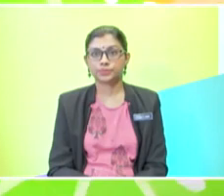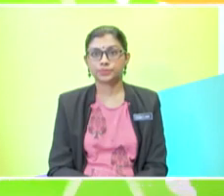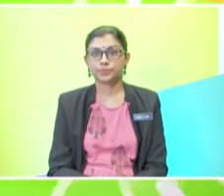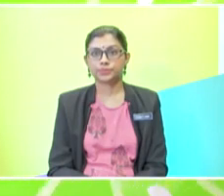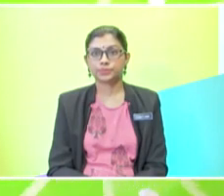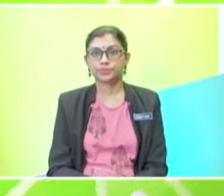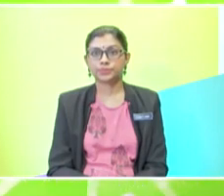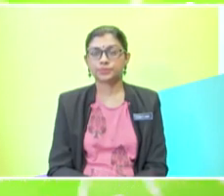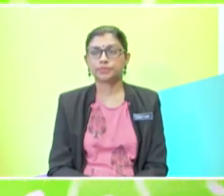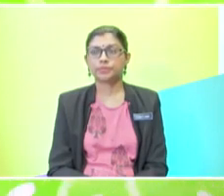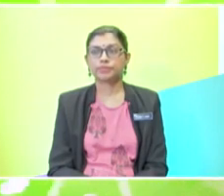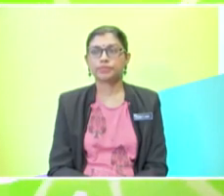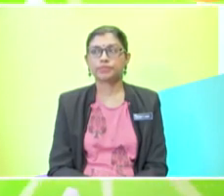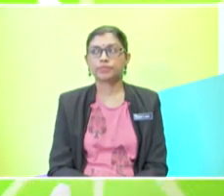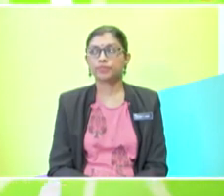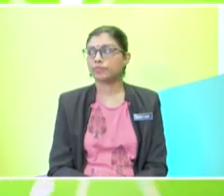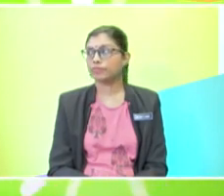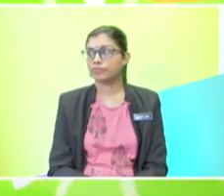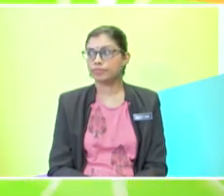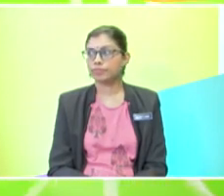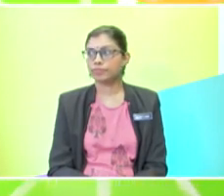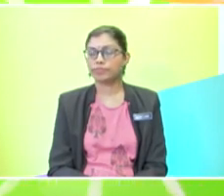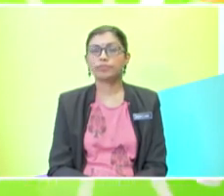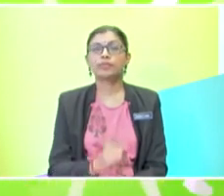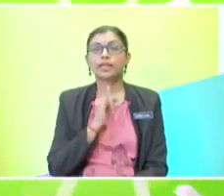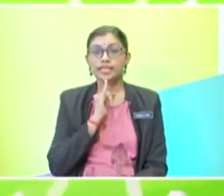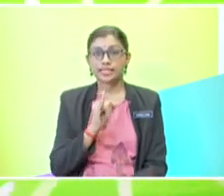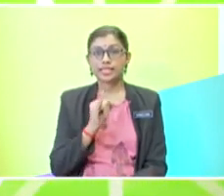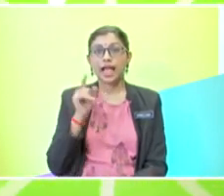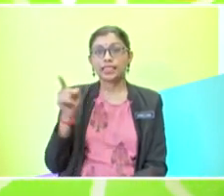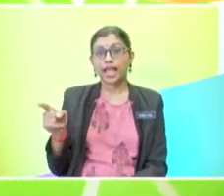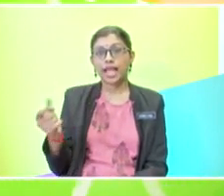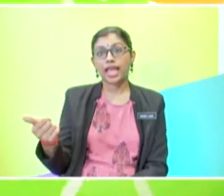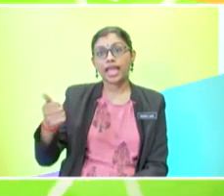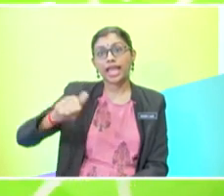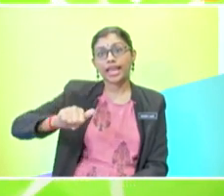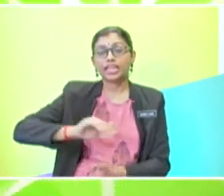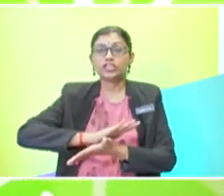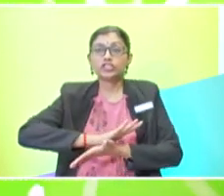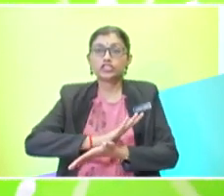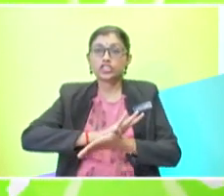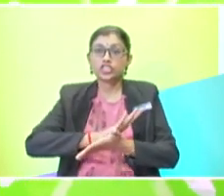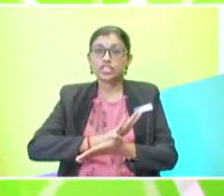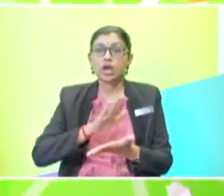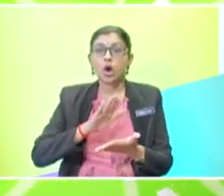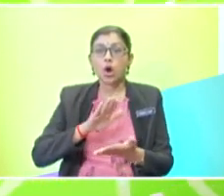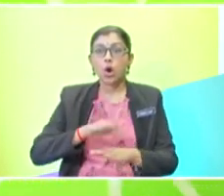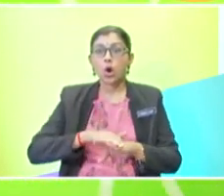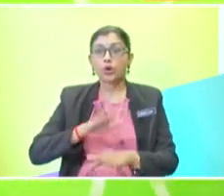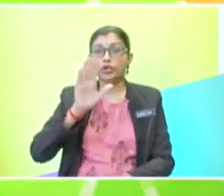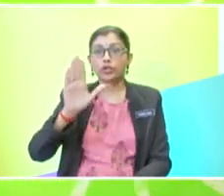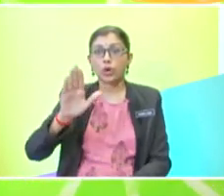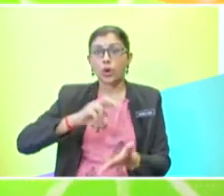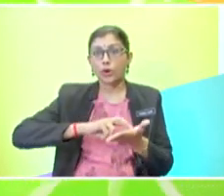now let's start with the cheese. Is there any cheese on your pizza,